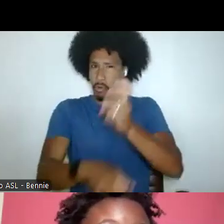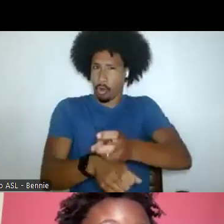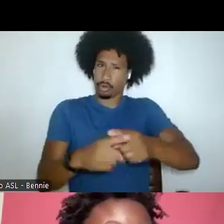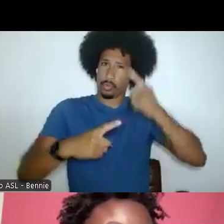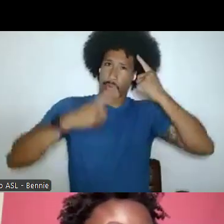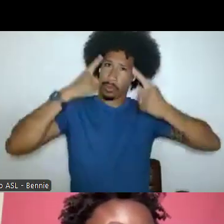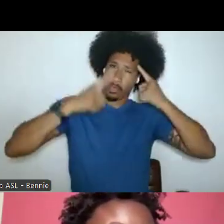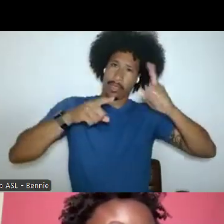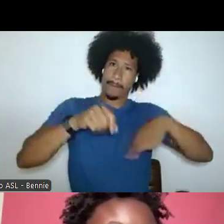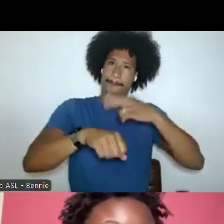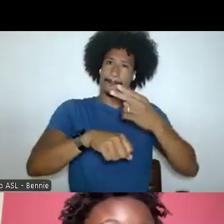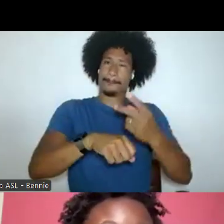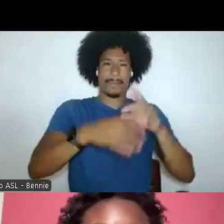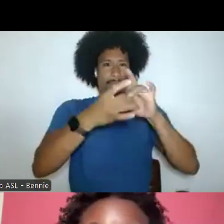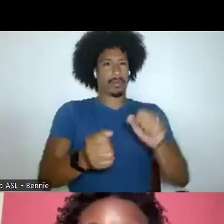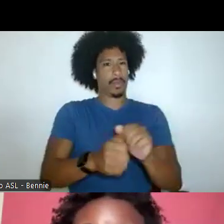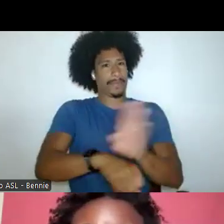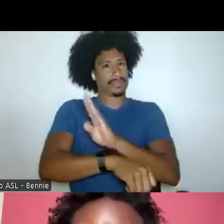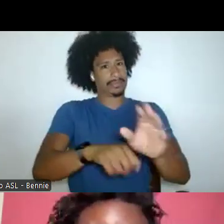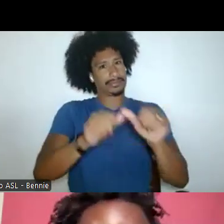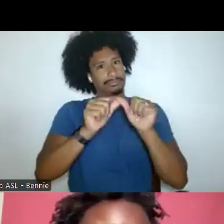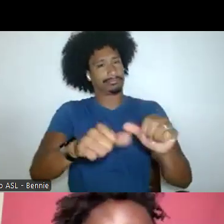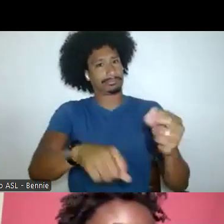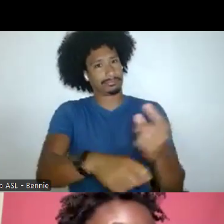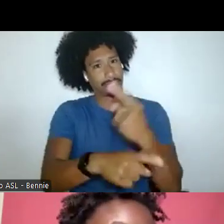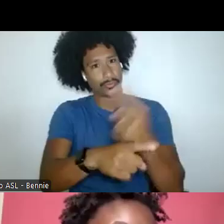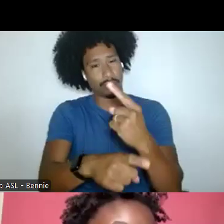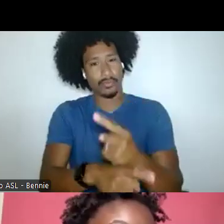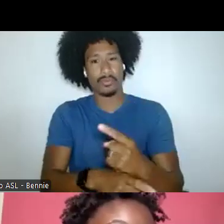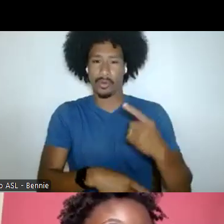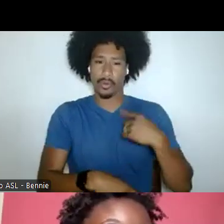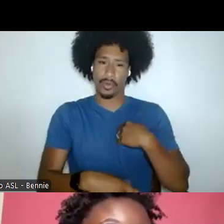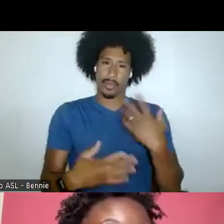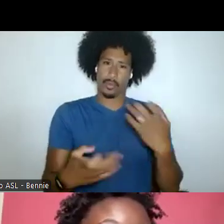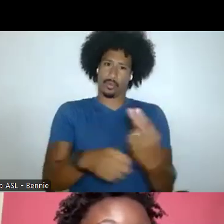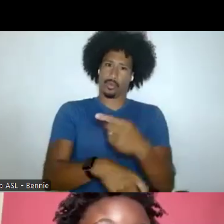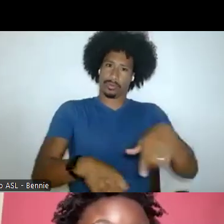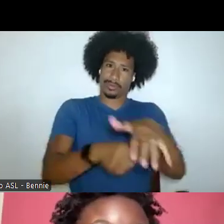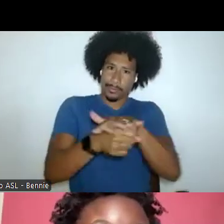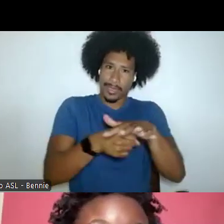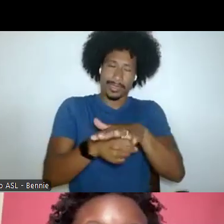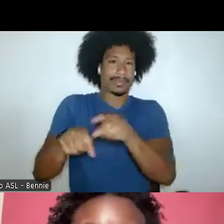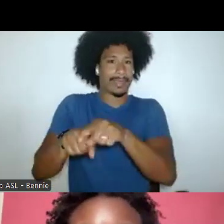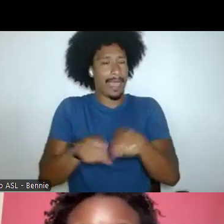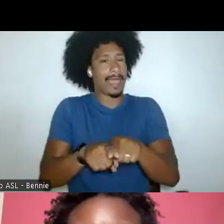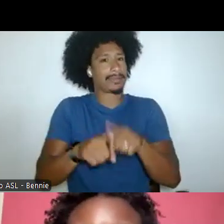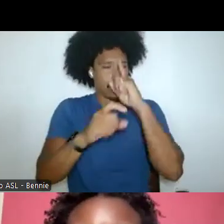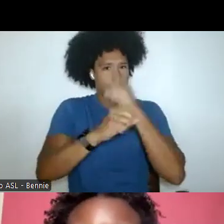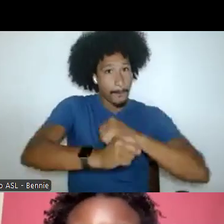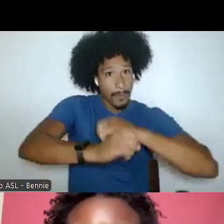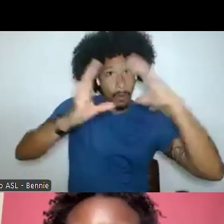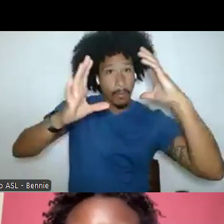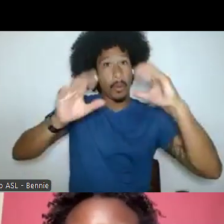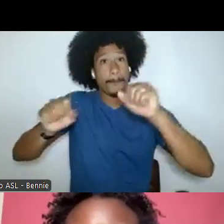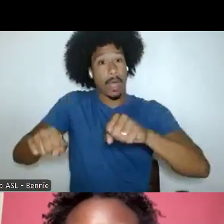think about our time together as a little pocket of possibility, a buoyant bubble in a world